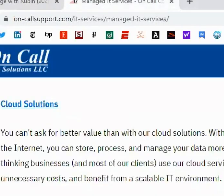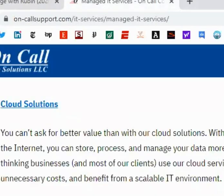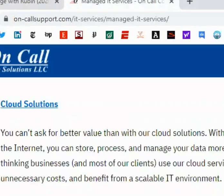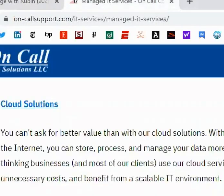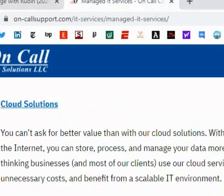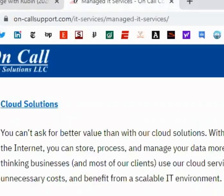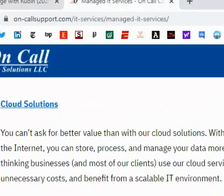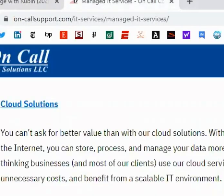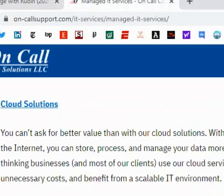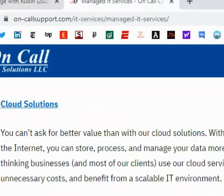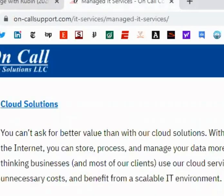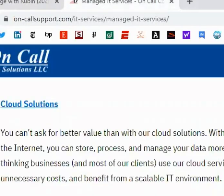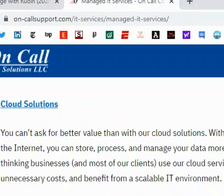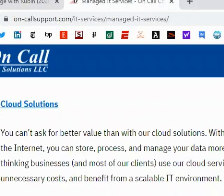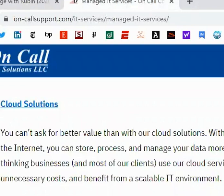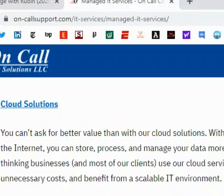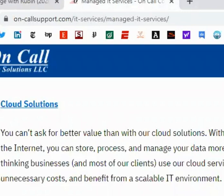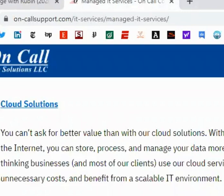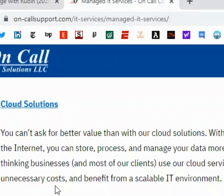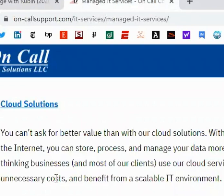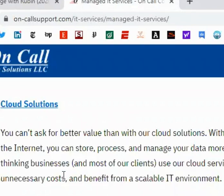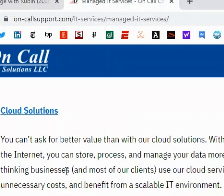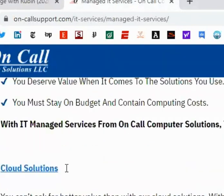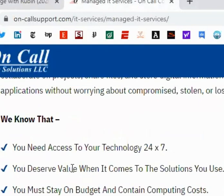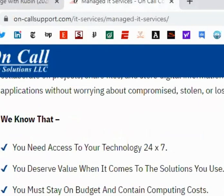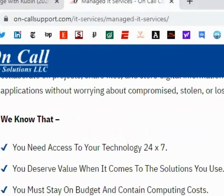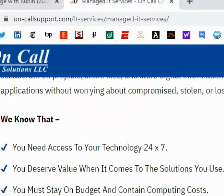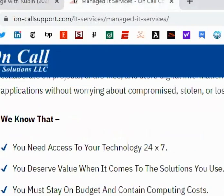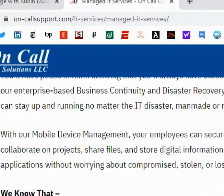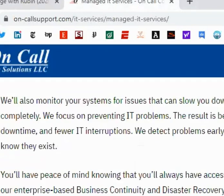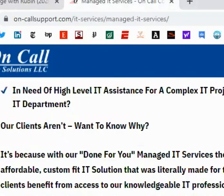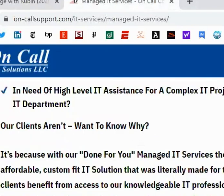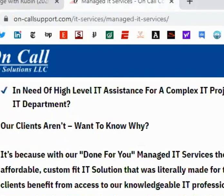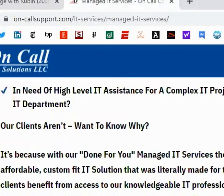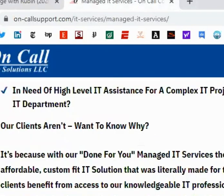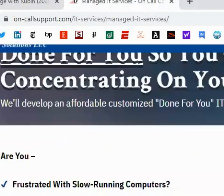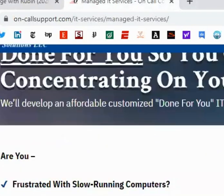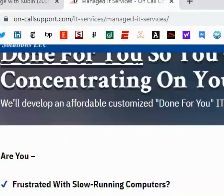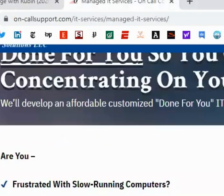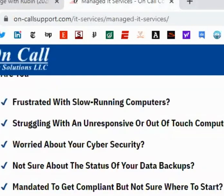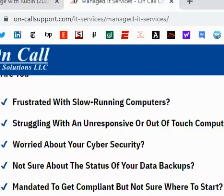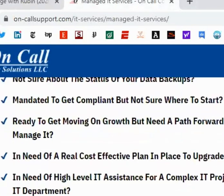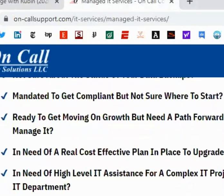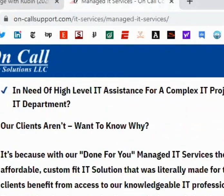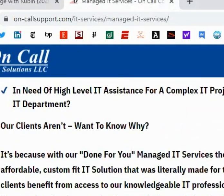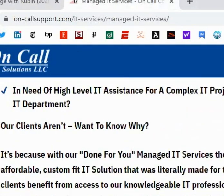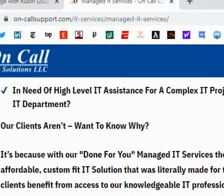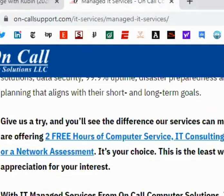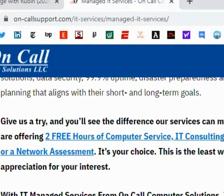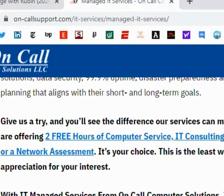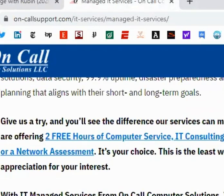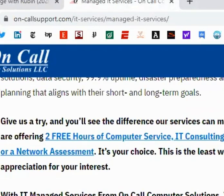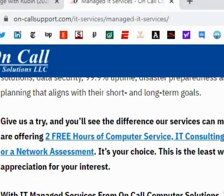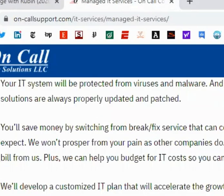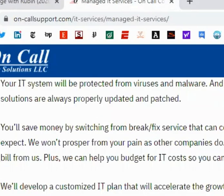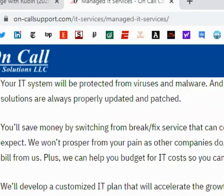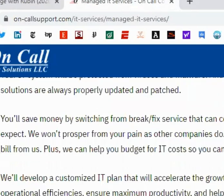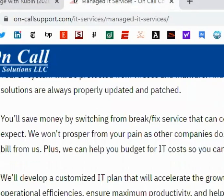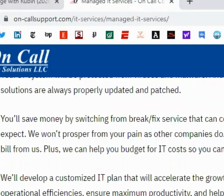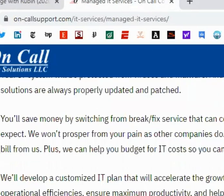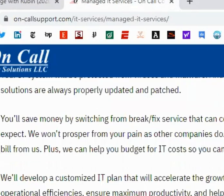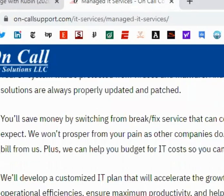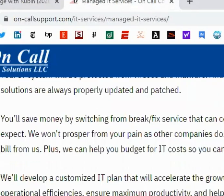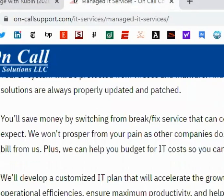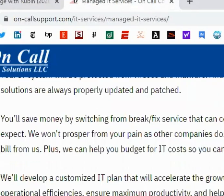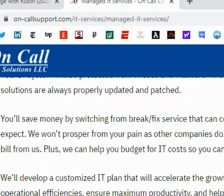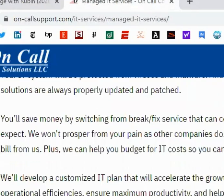the interview, before today, okay? And I was scrolling around on his services page. And I came to a